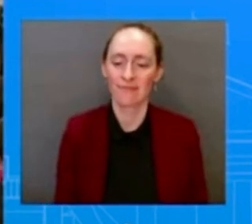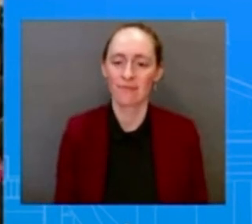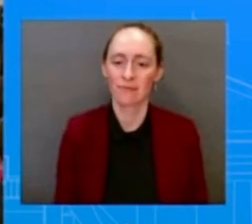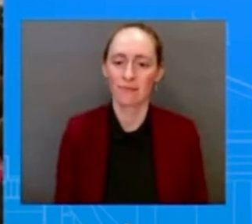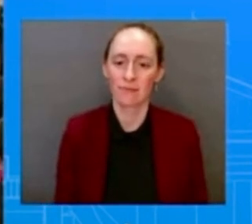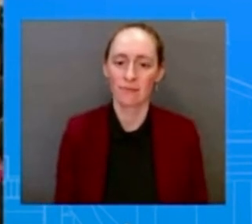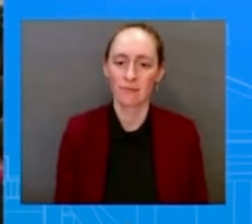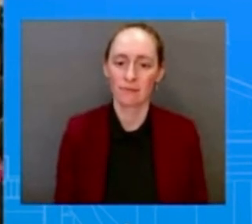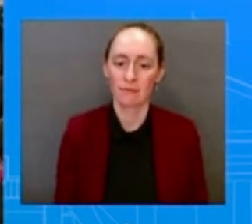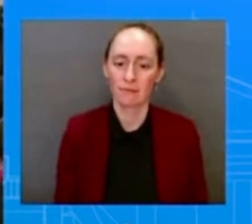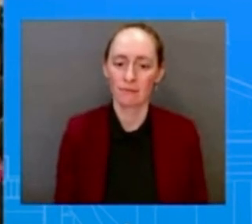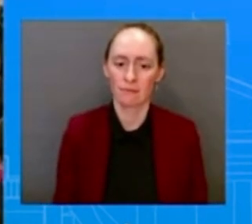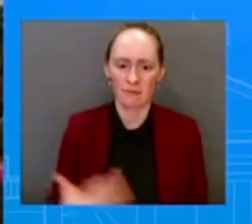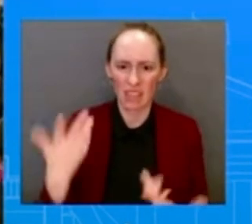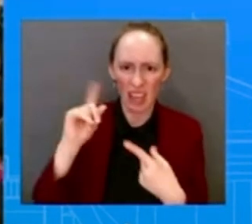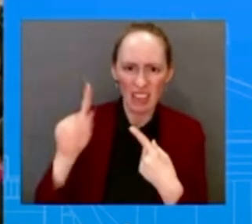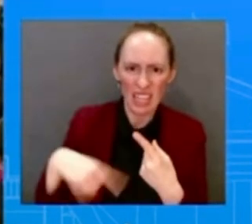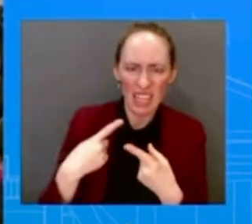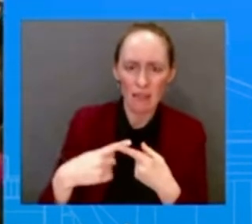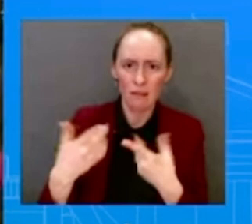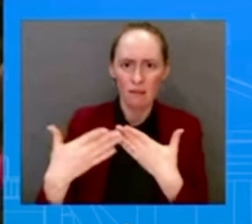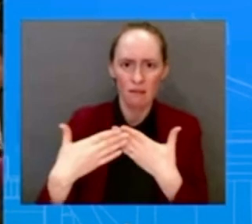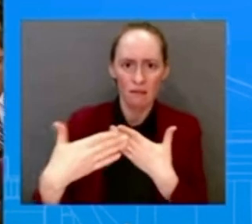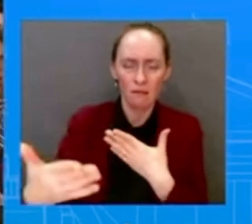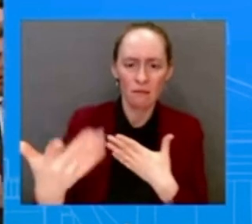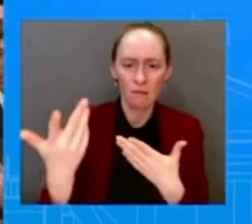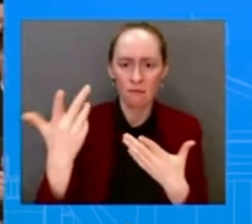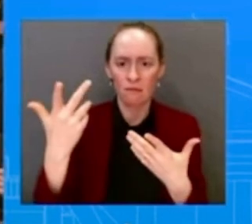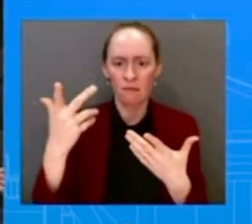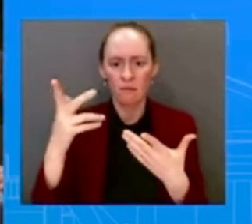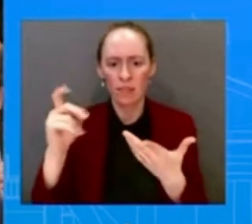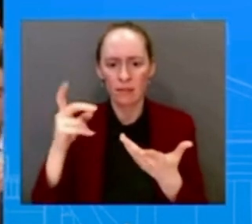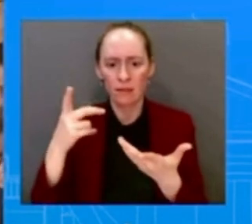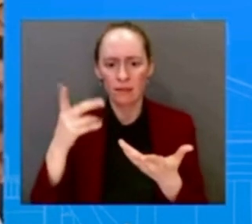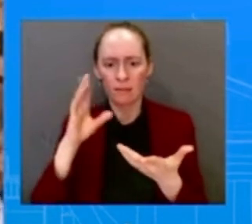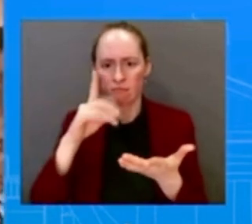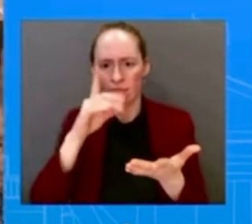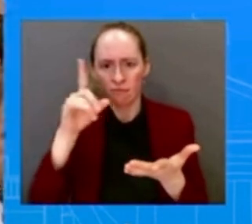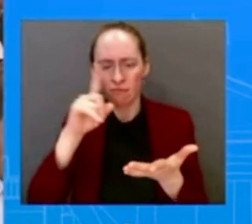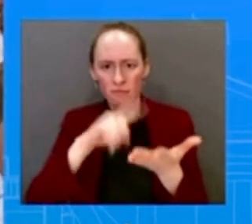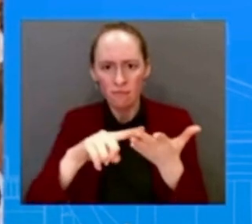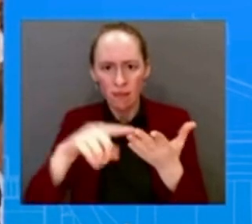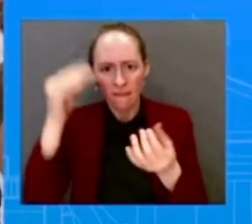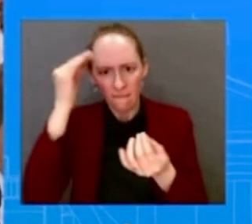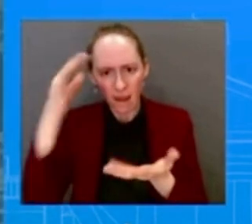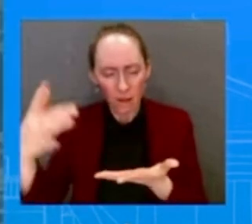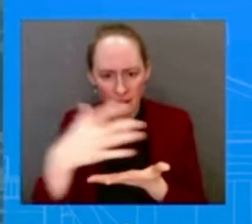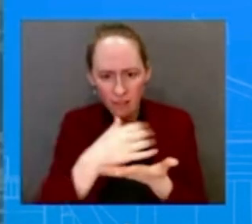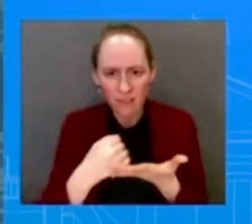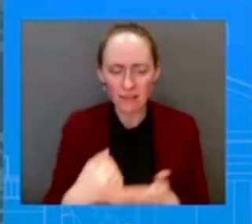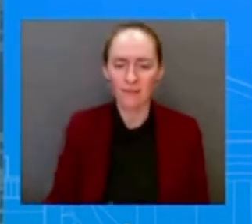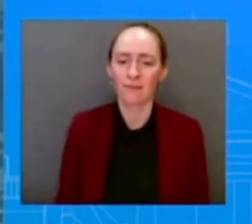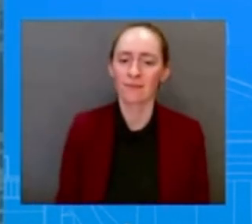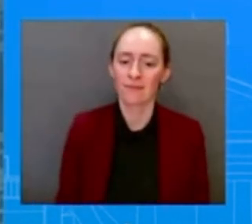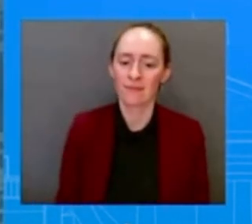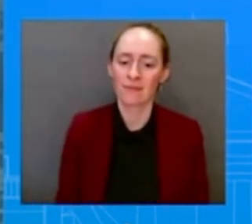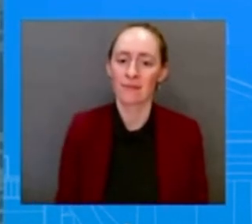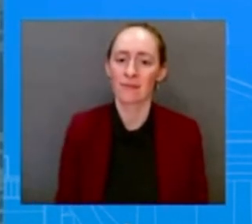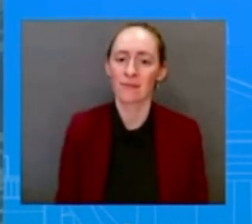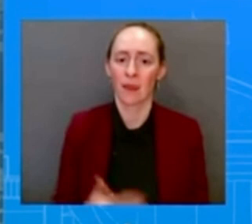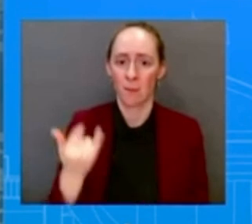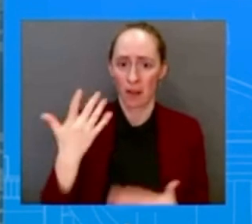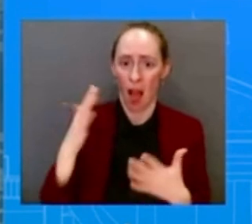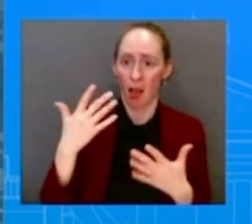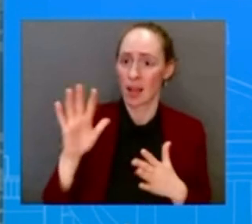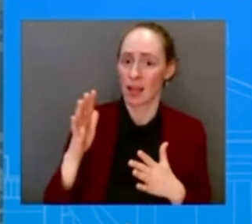to the Pentagon. I don't know. Again, guys, this just happened within the last now hour and a half, and they're still assessing where this thing landed